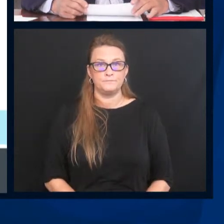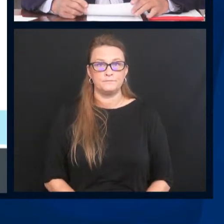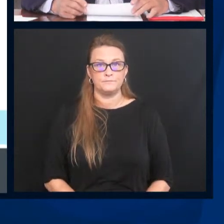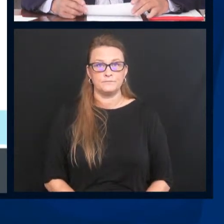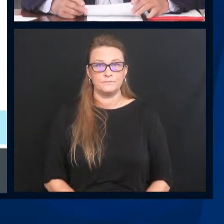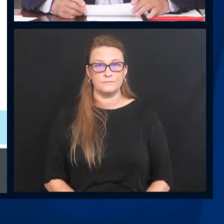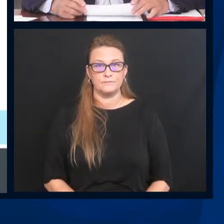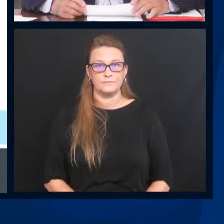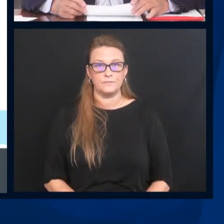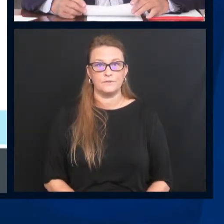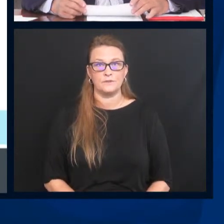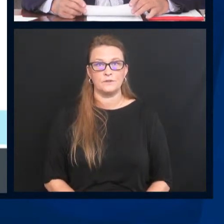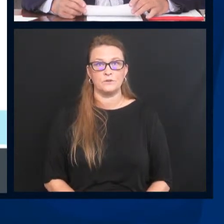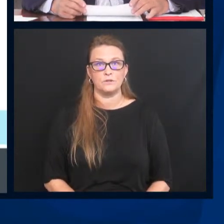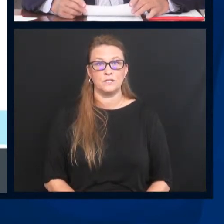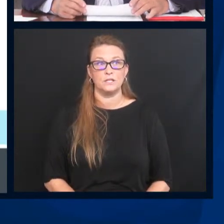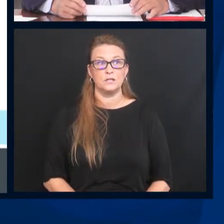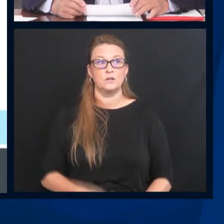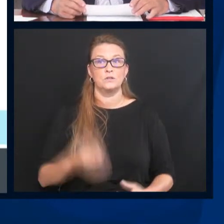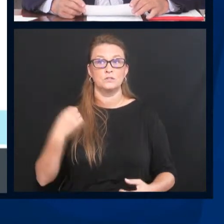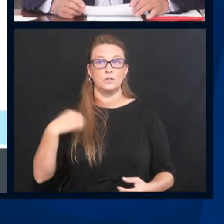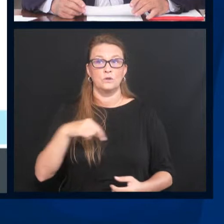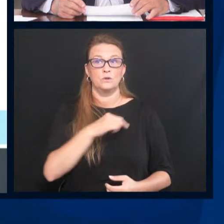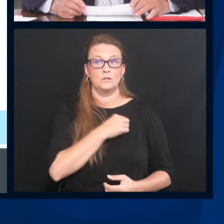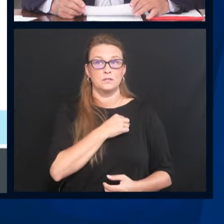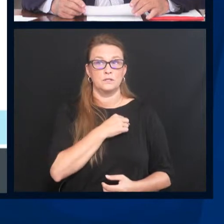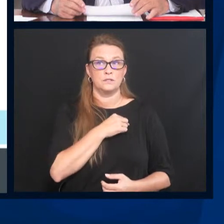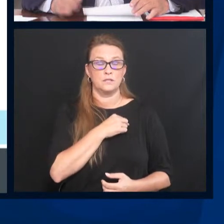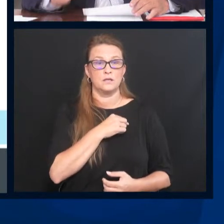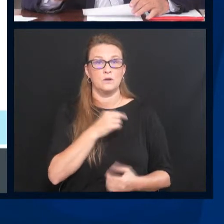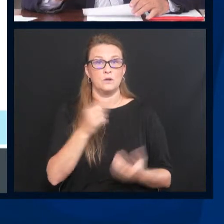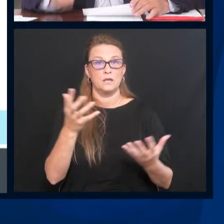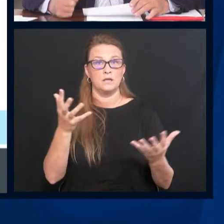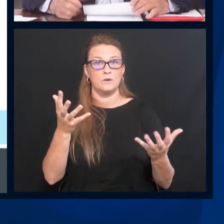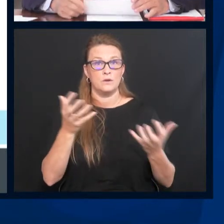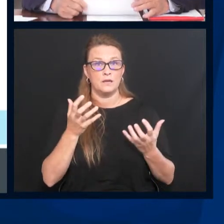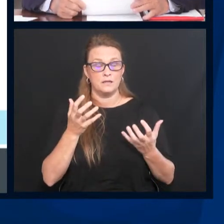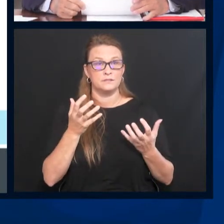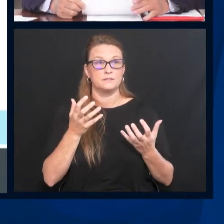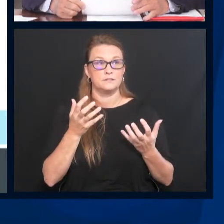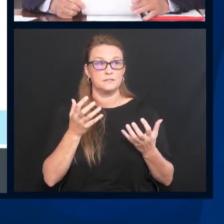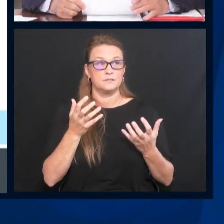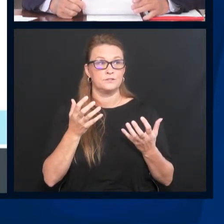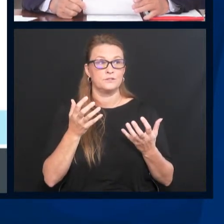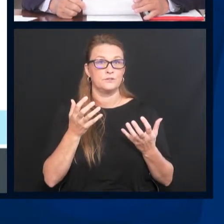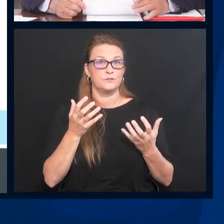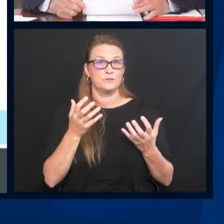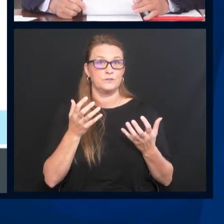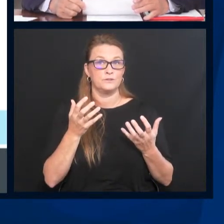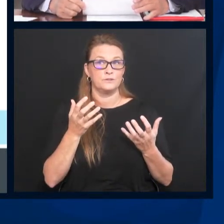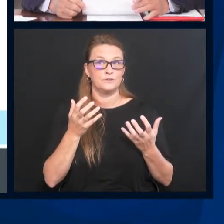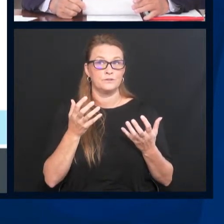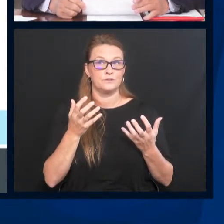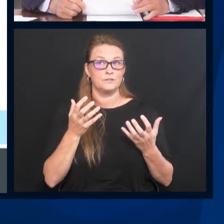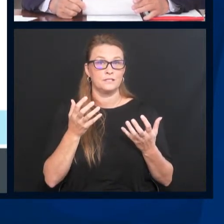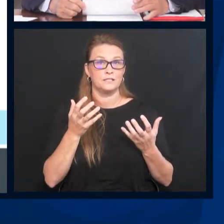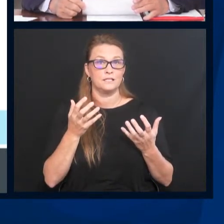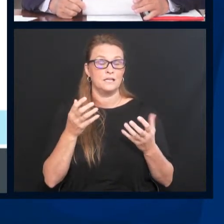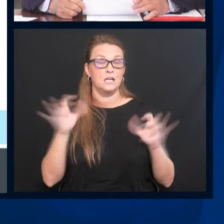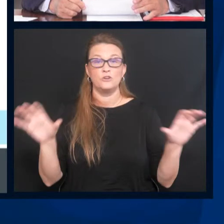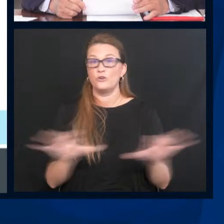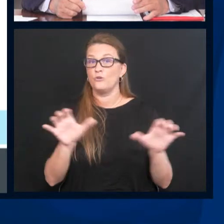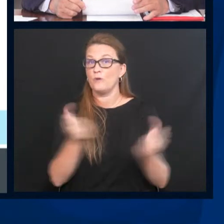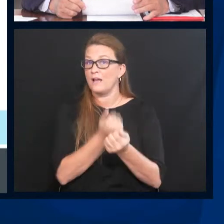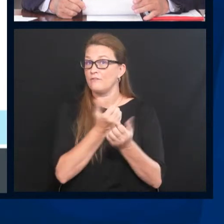so nevertheless, you know, let's just absolutely do any and everything we